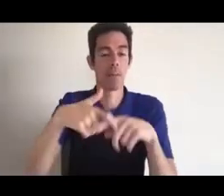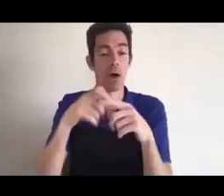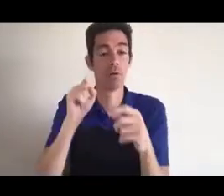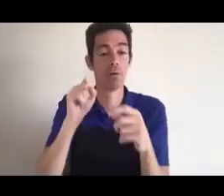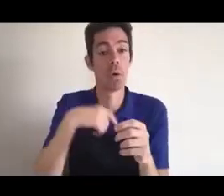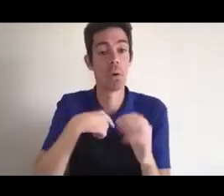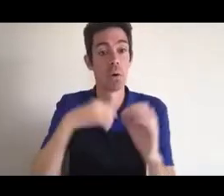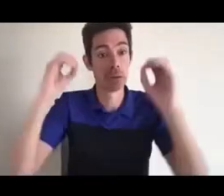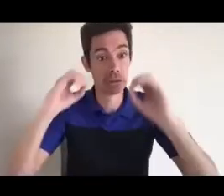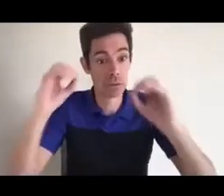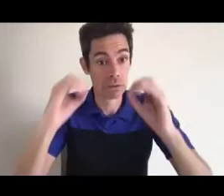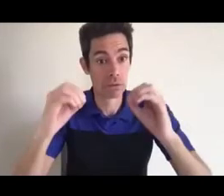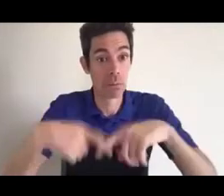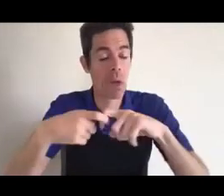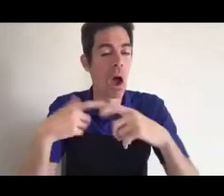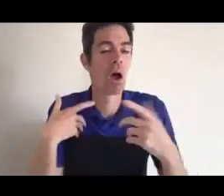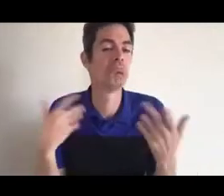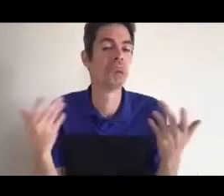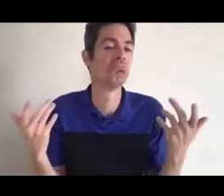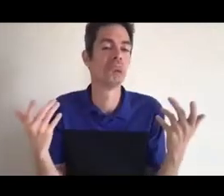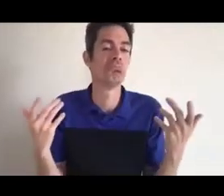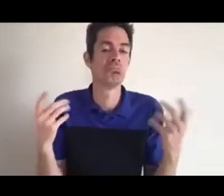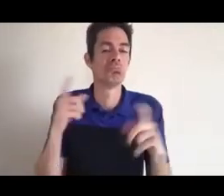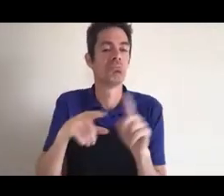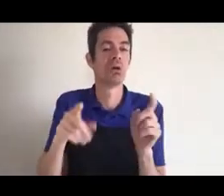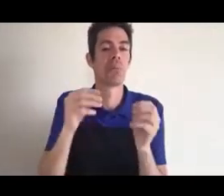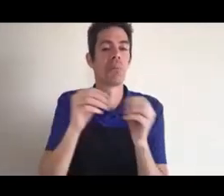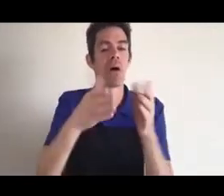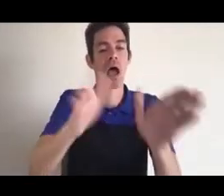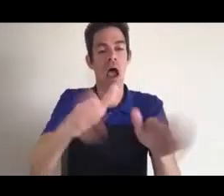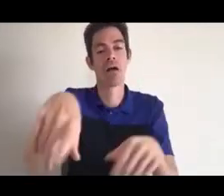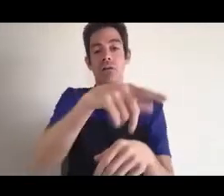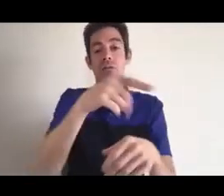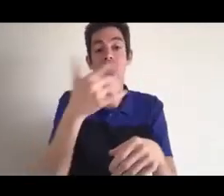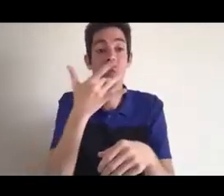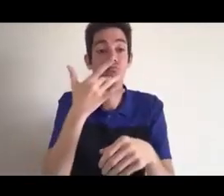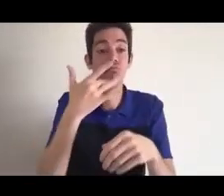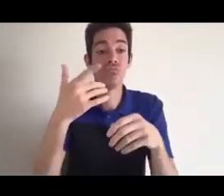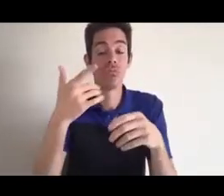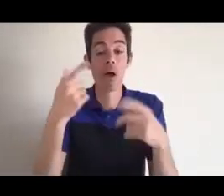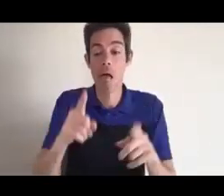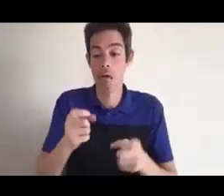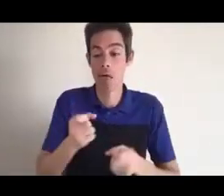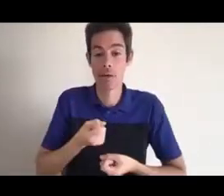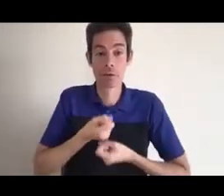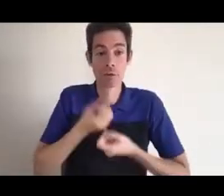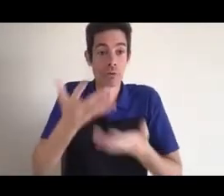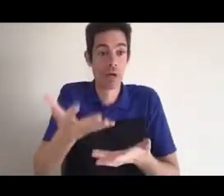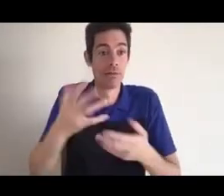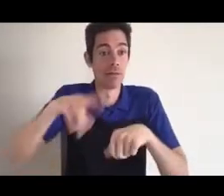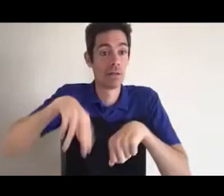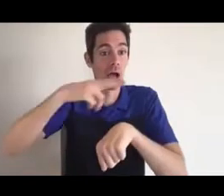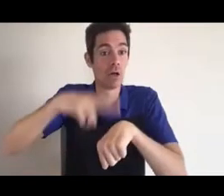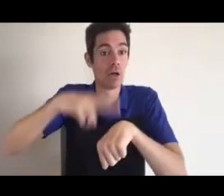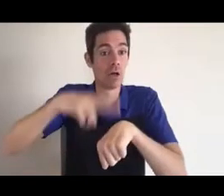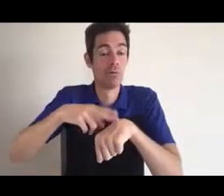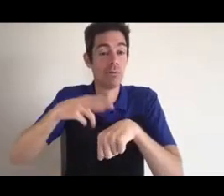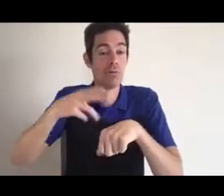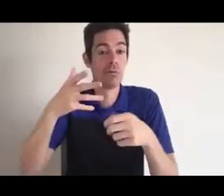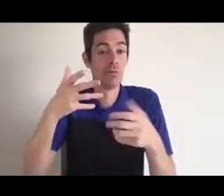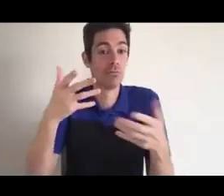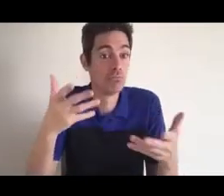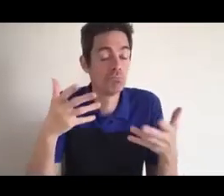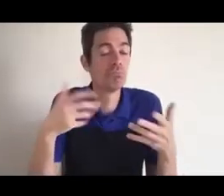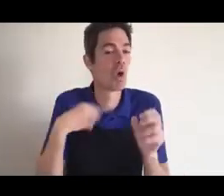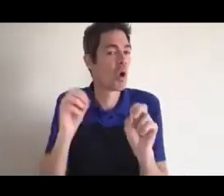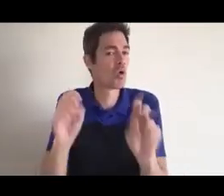with inflection in our voice too. So, but when I'm teaching, I don't teach specifically to pause. I kind of let that happen. And so